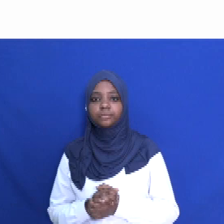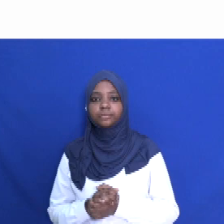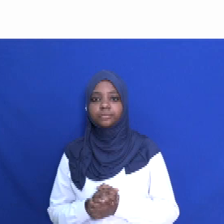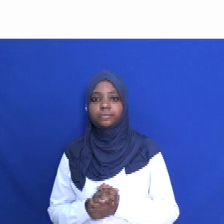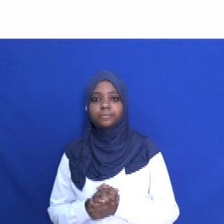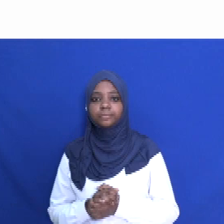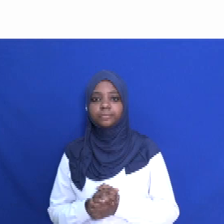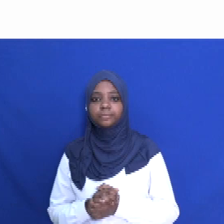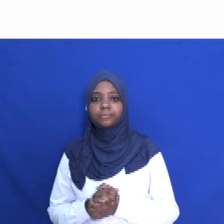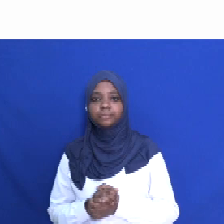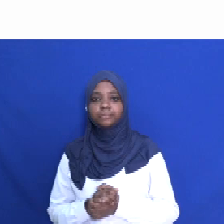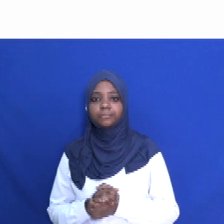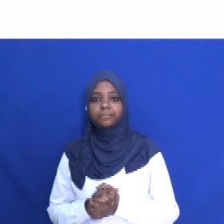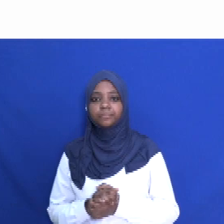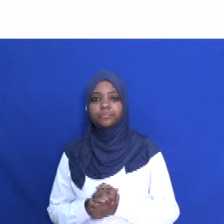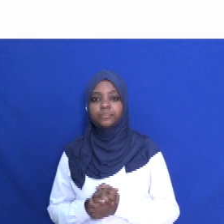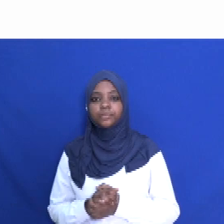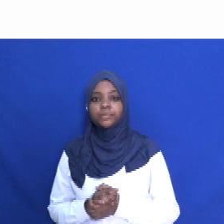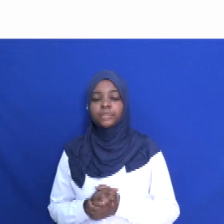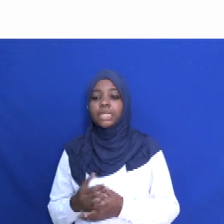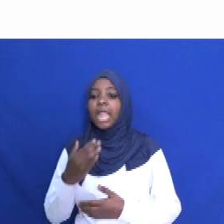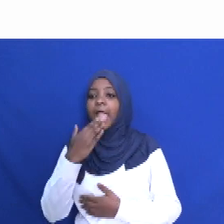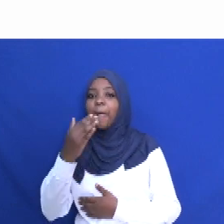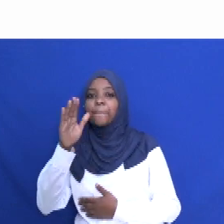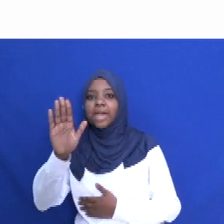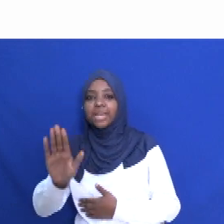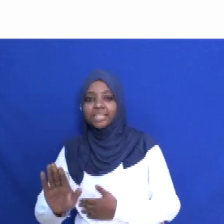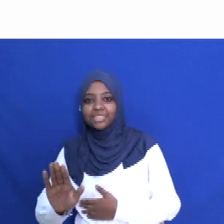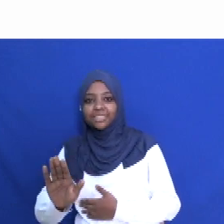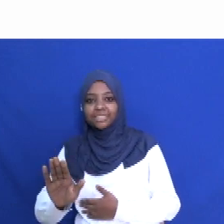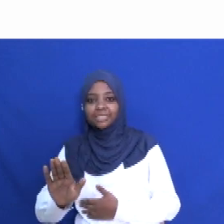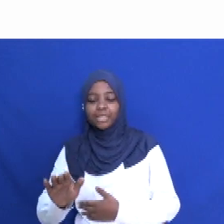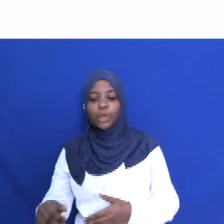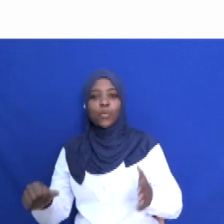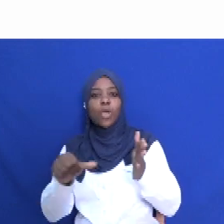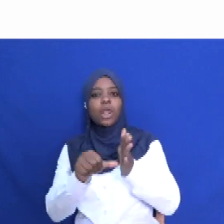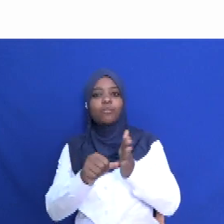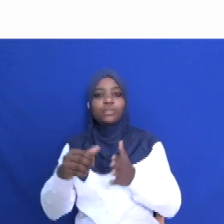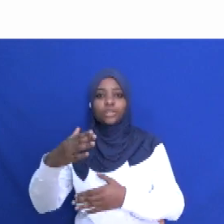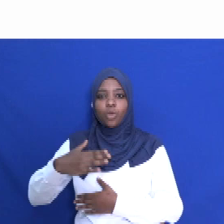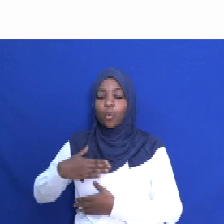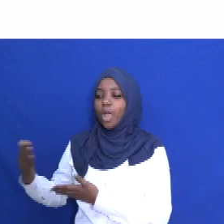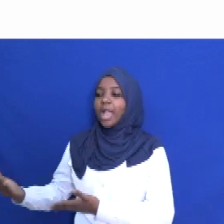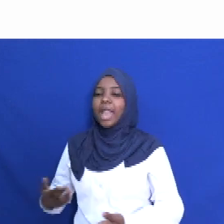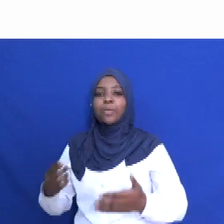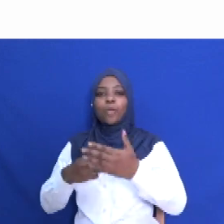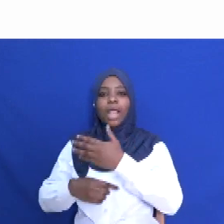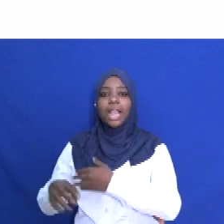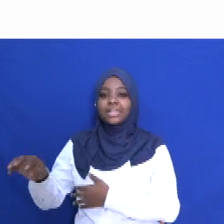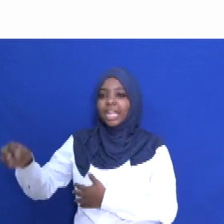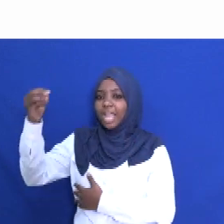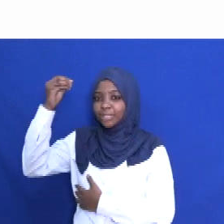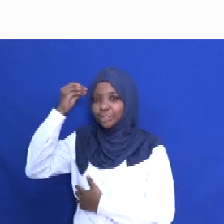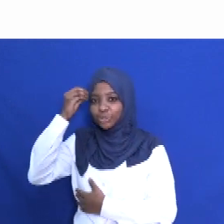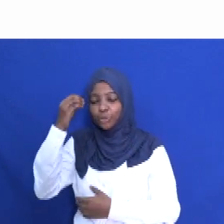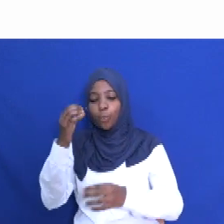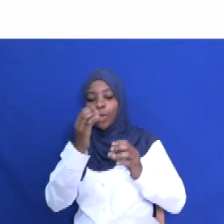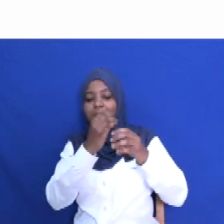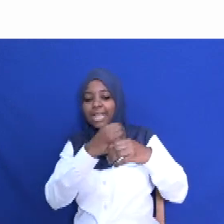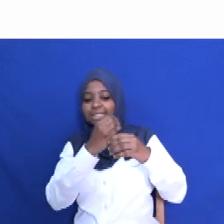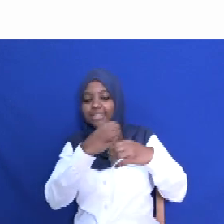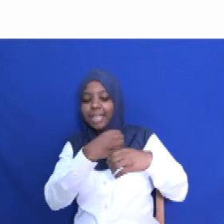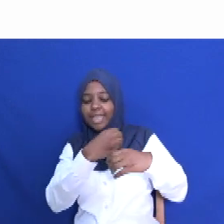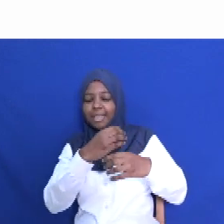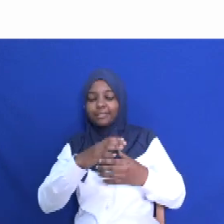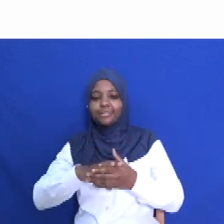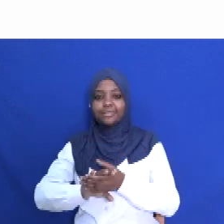Hello, my dear pupil. Welcome to our science lesson, which is going to be presented by me, Teacher Omar